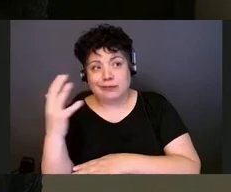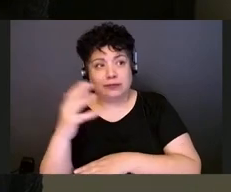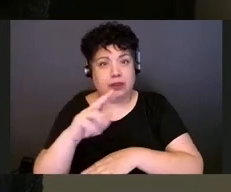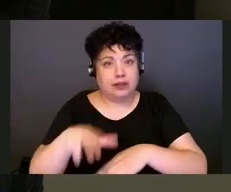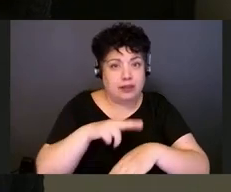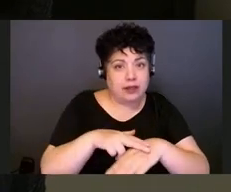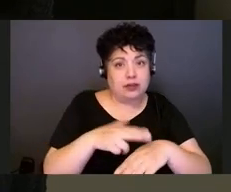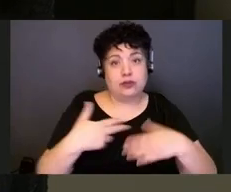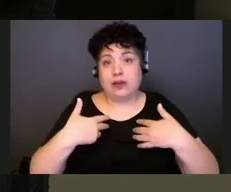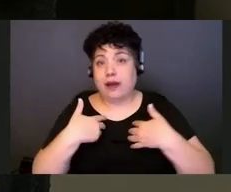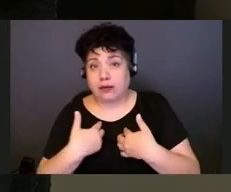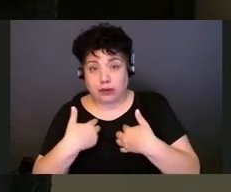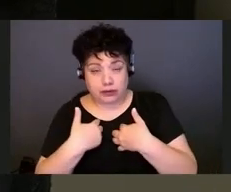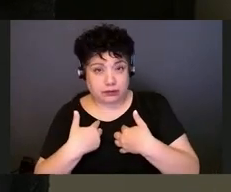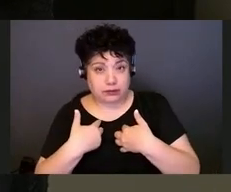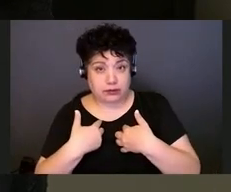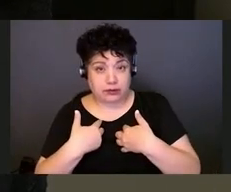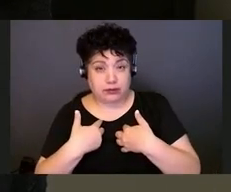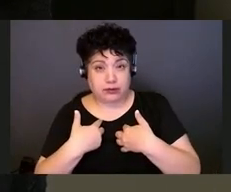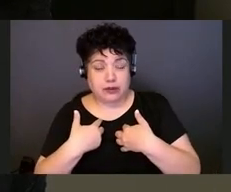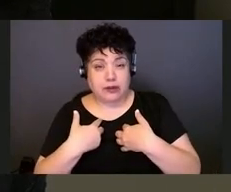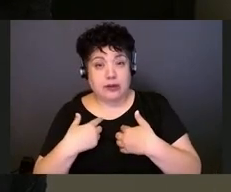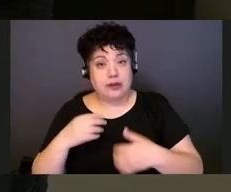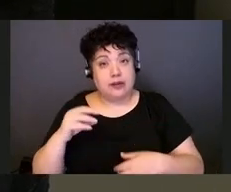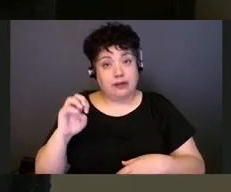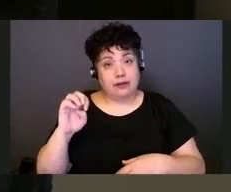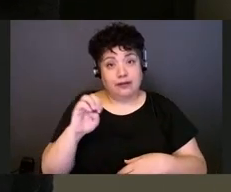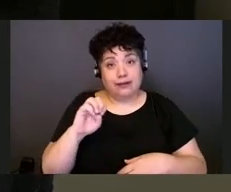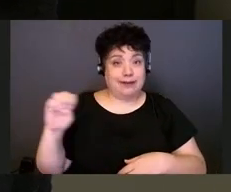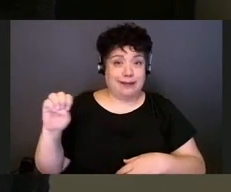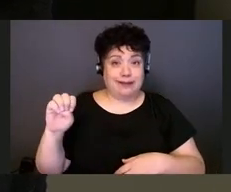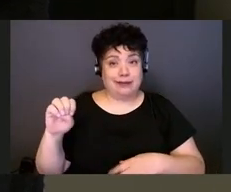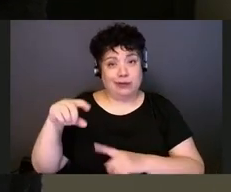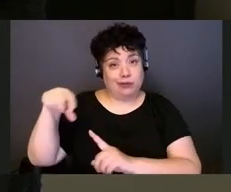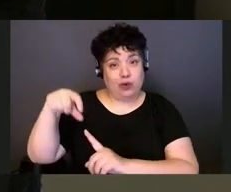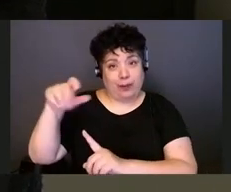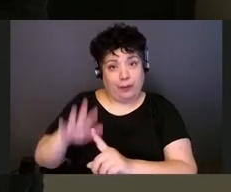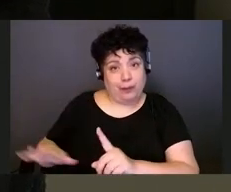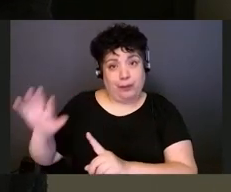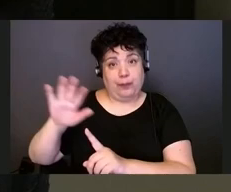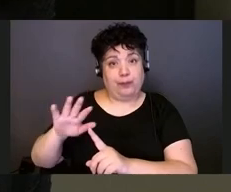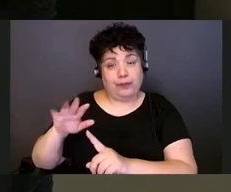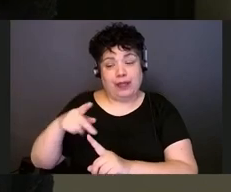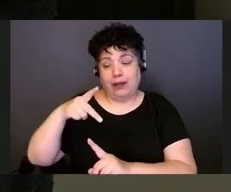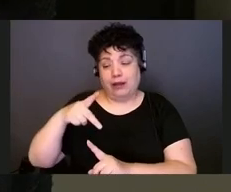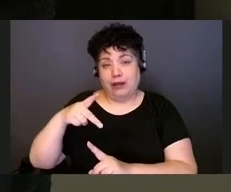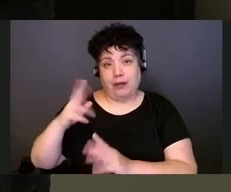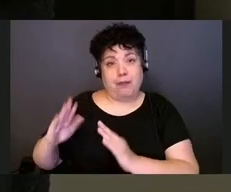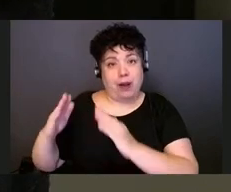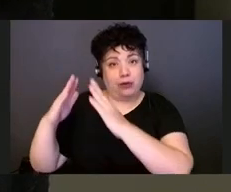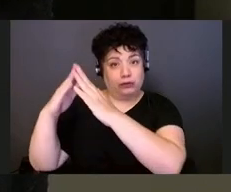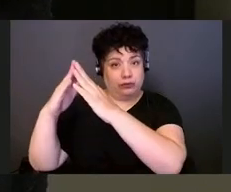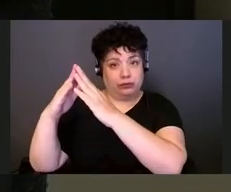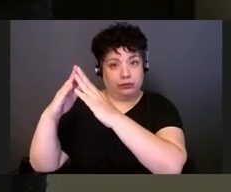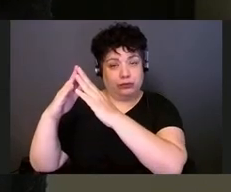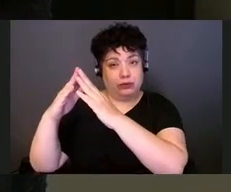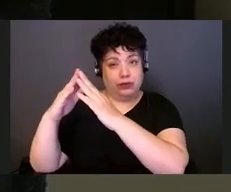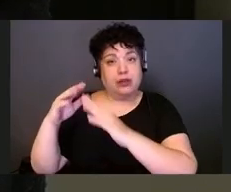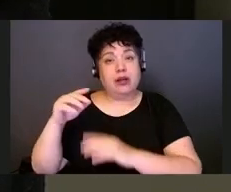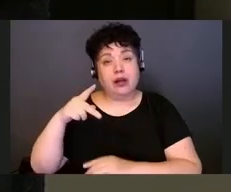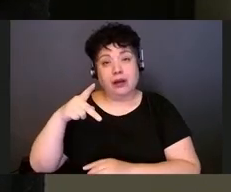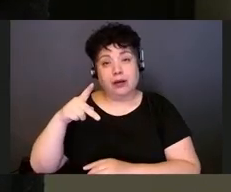world. In the Eastern Township on the Pinnacle Mountain, one can still